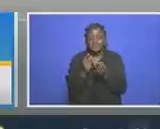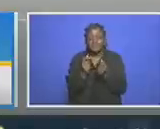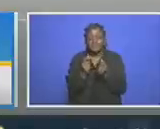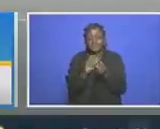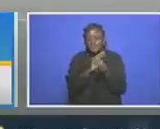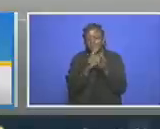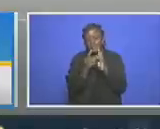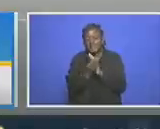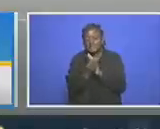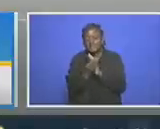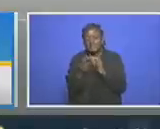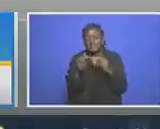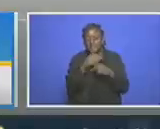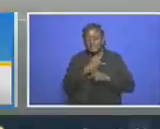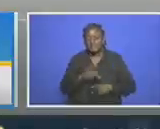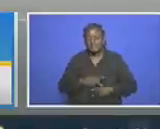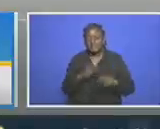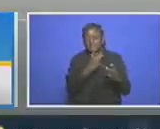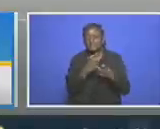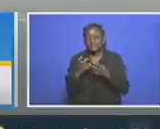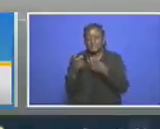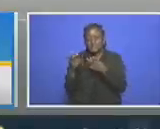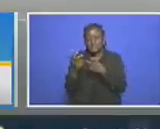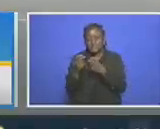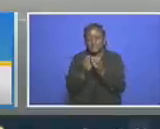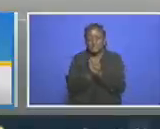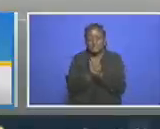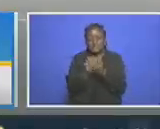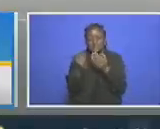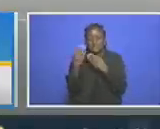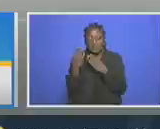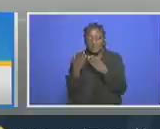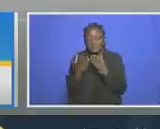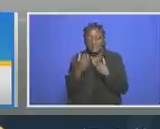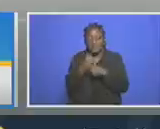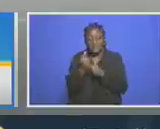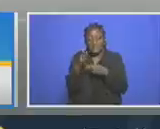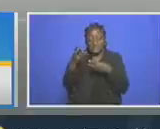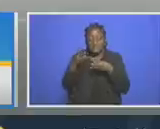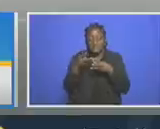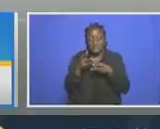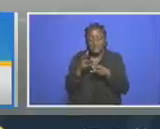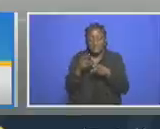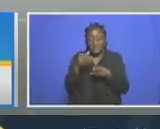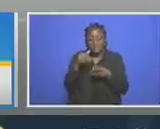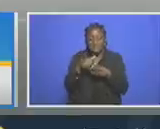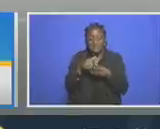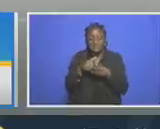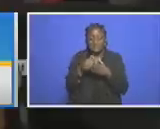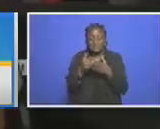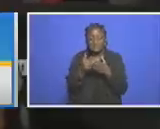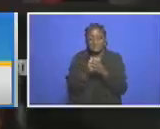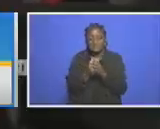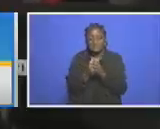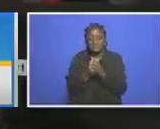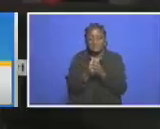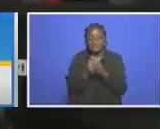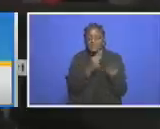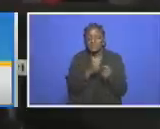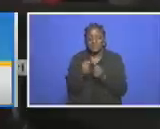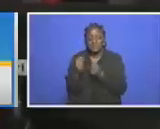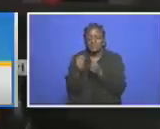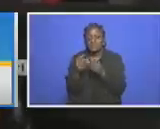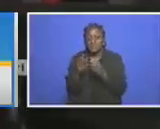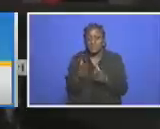way into the existing industry to align tourists better with desired experiences. Tourists really